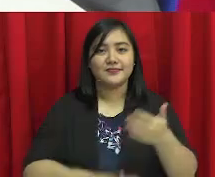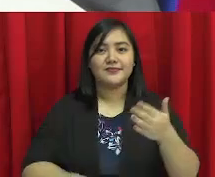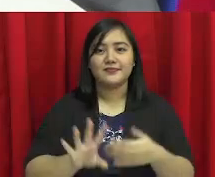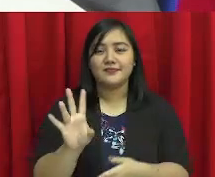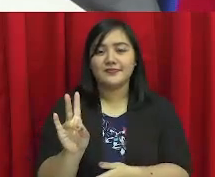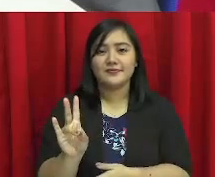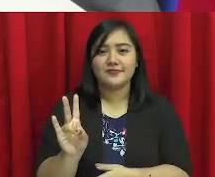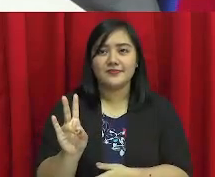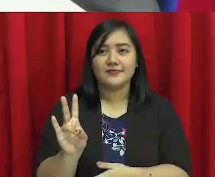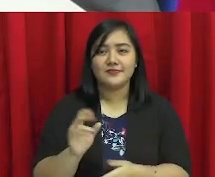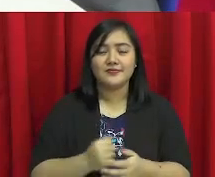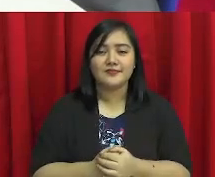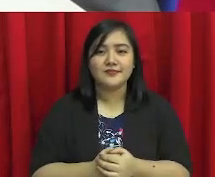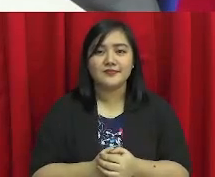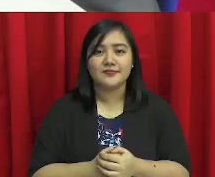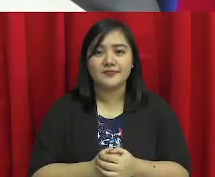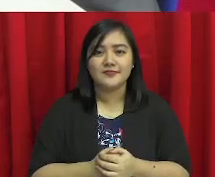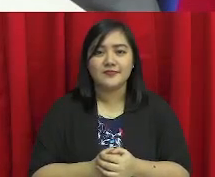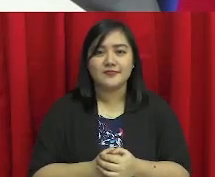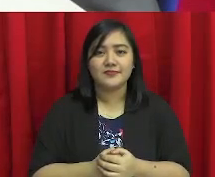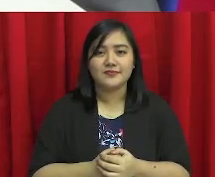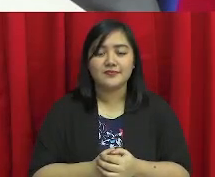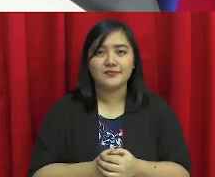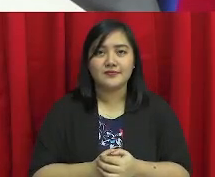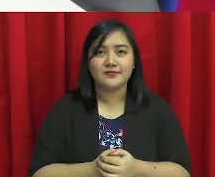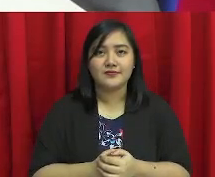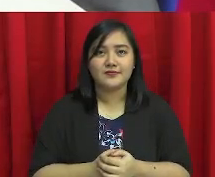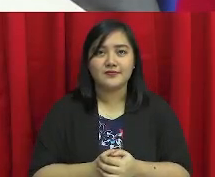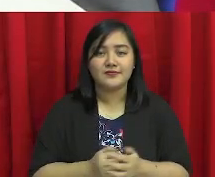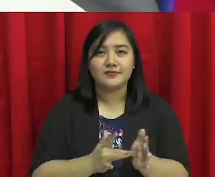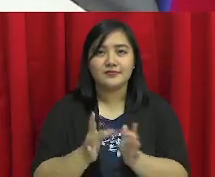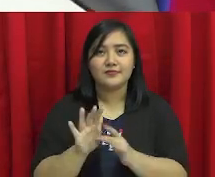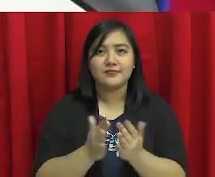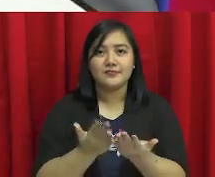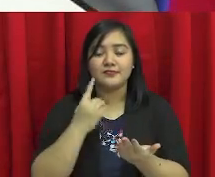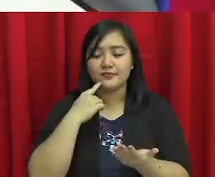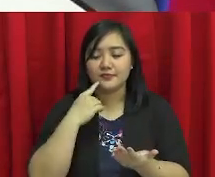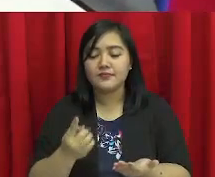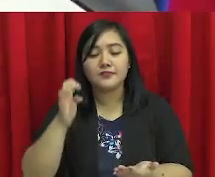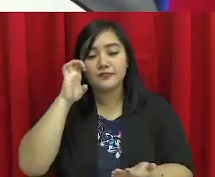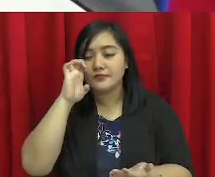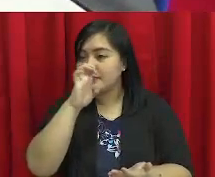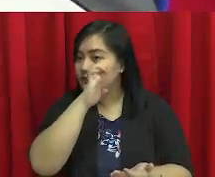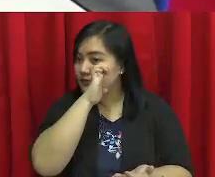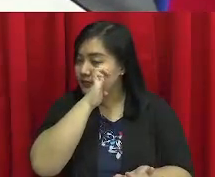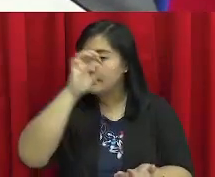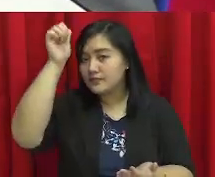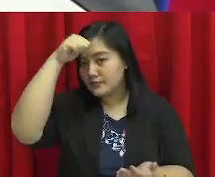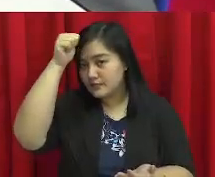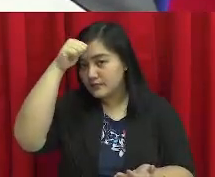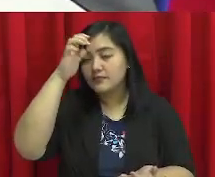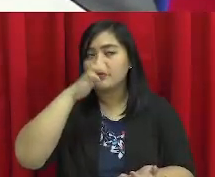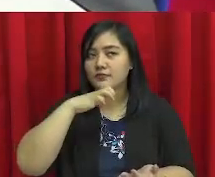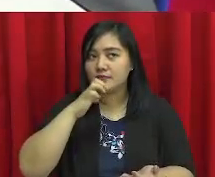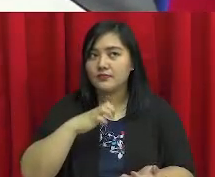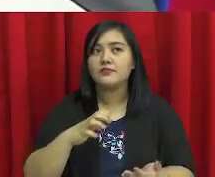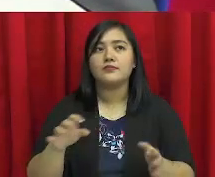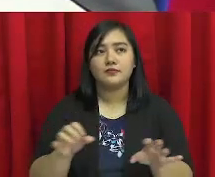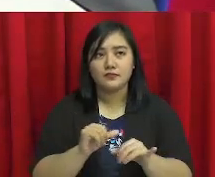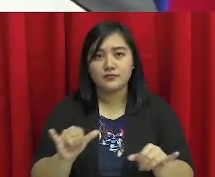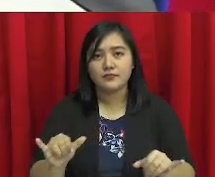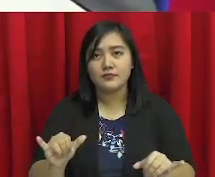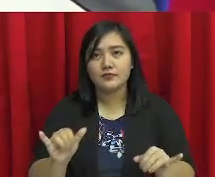7, nakita na yan. And the eyes of them were both open. And they knew that they